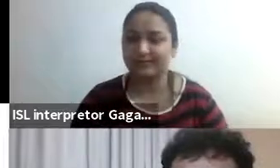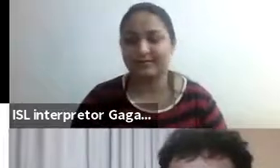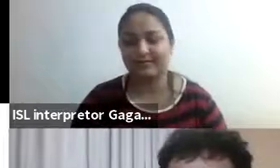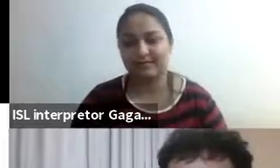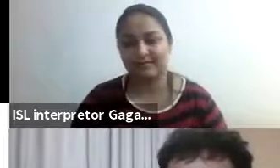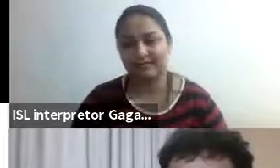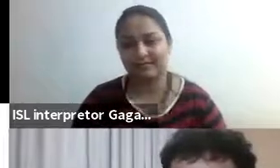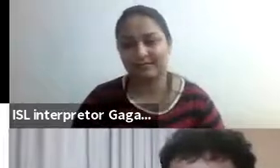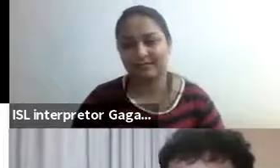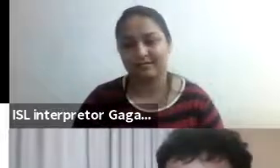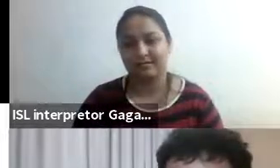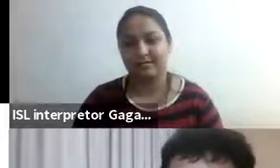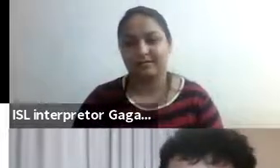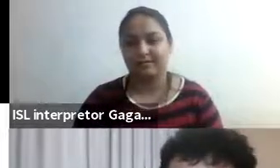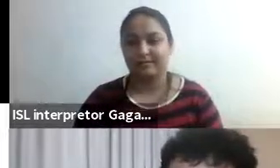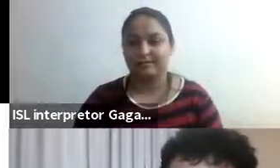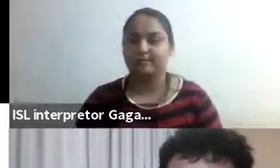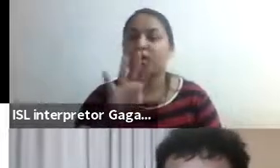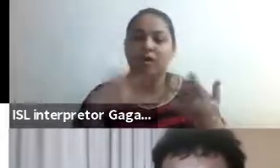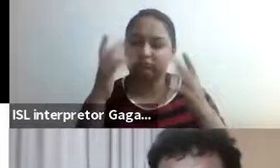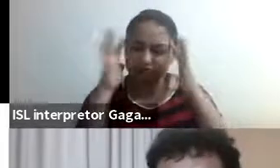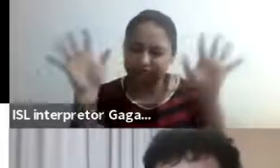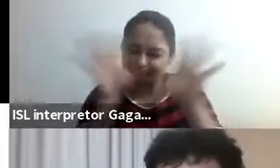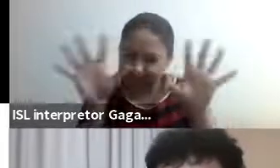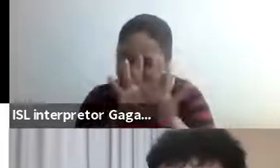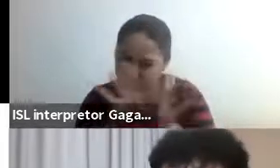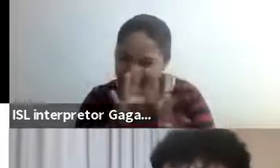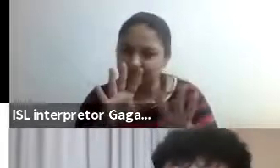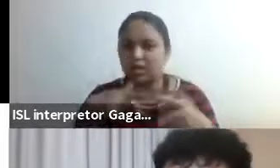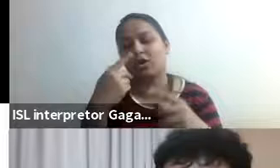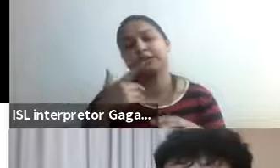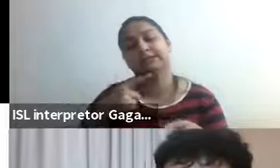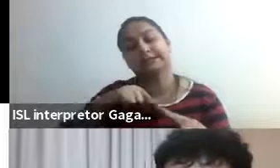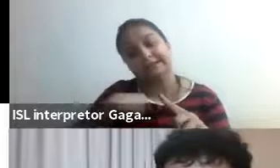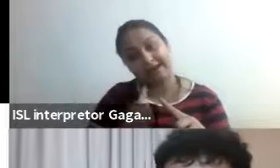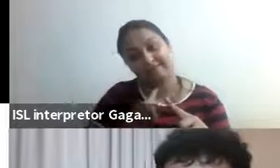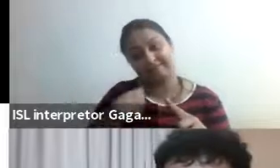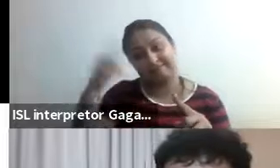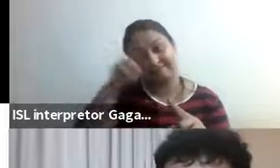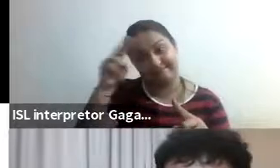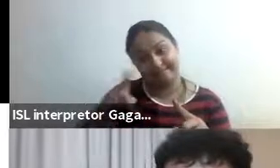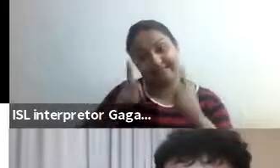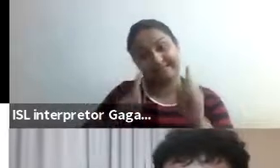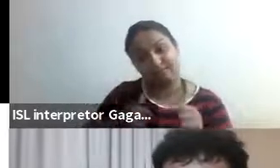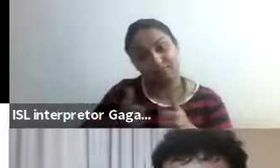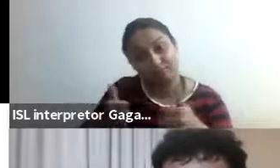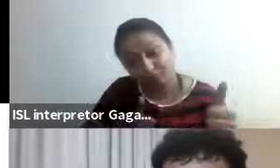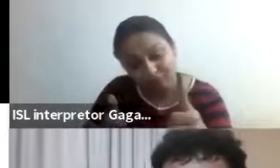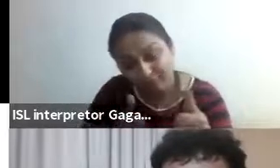So it's often unclear what is blurred memory and what is a stylistic choice with some of her